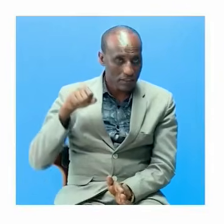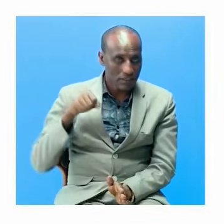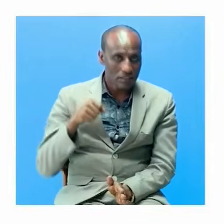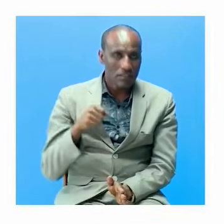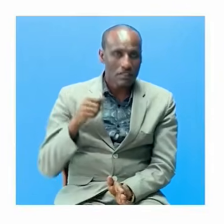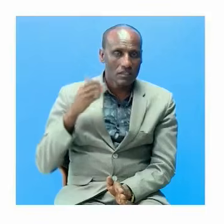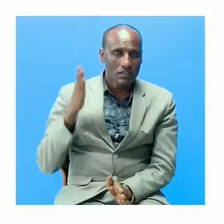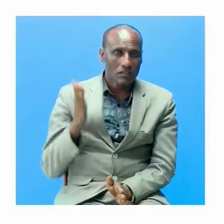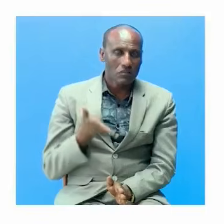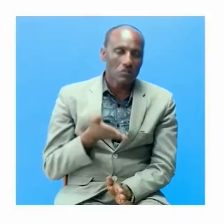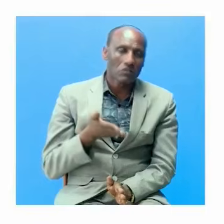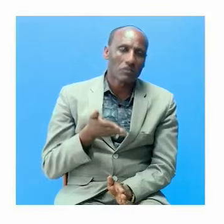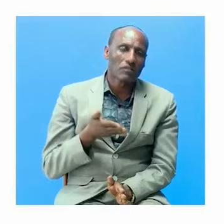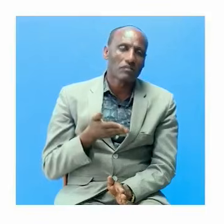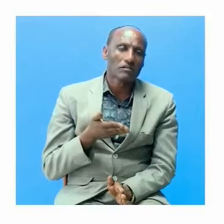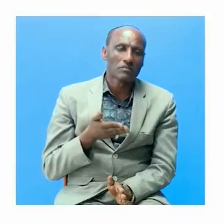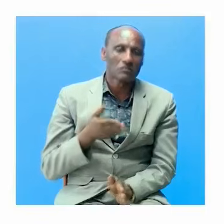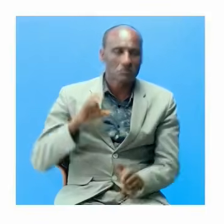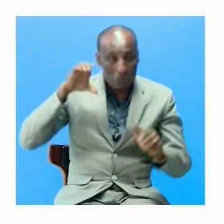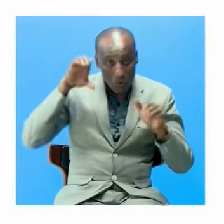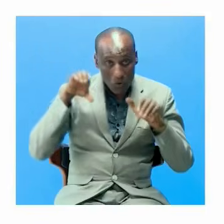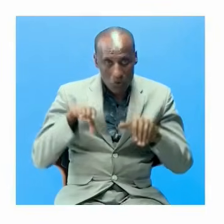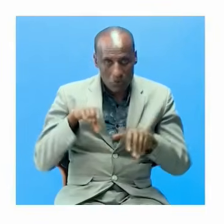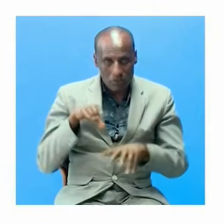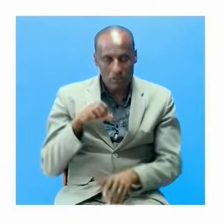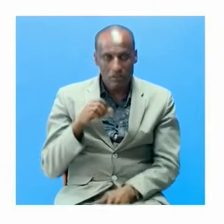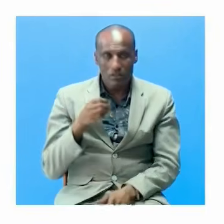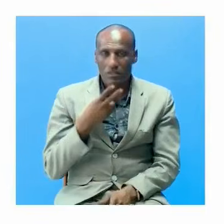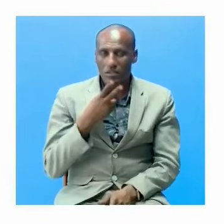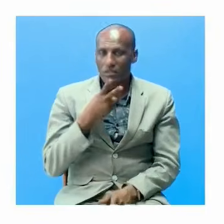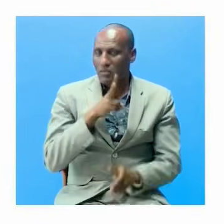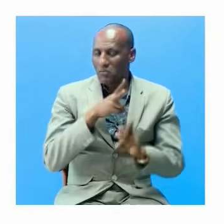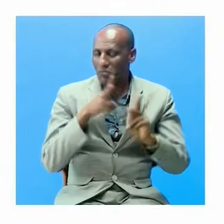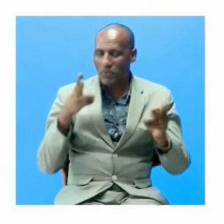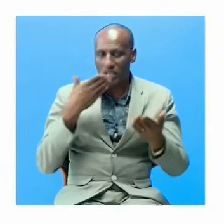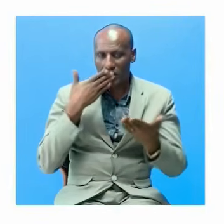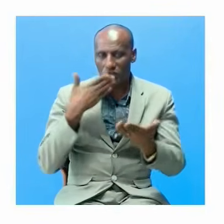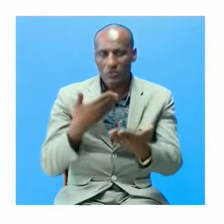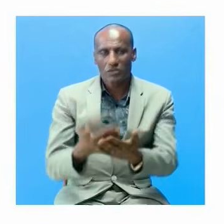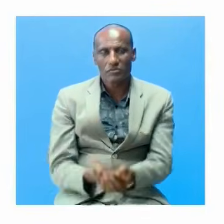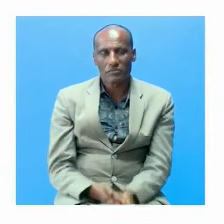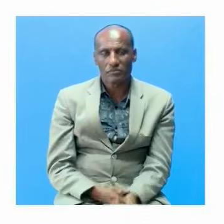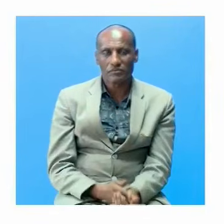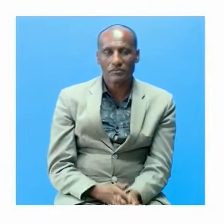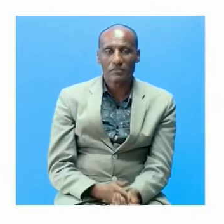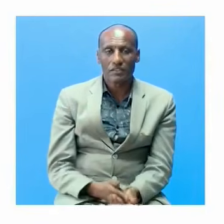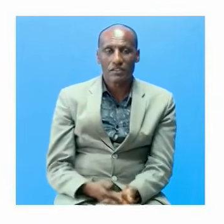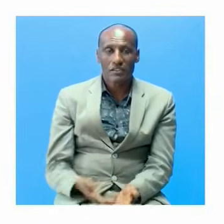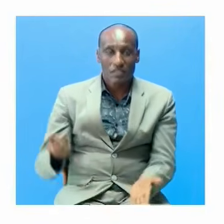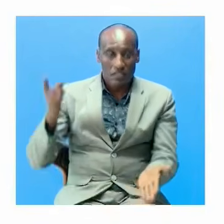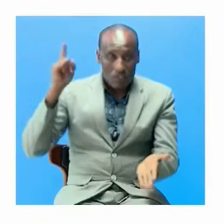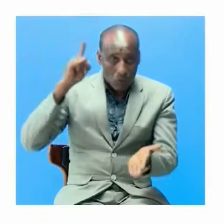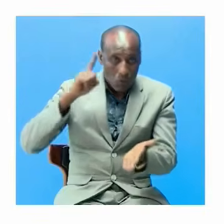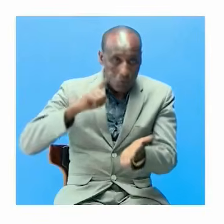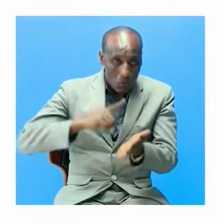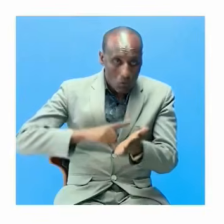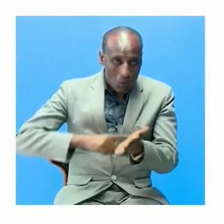example, may, yes? On the third one, we have what? Could. Very